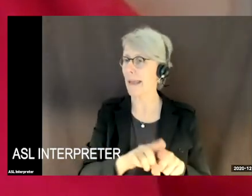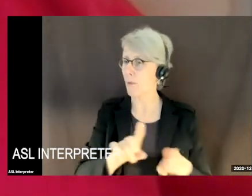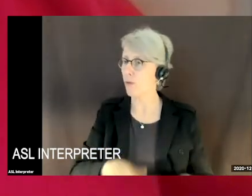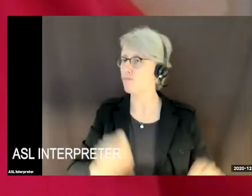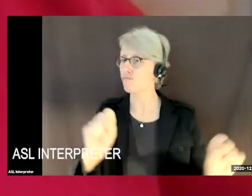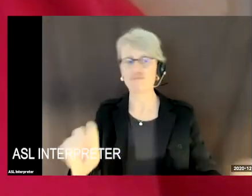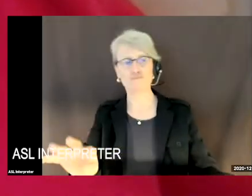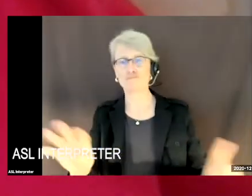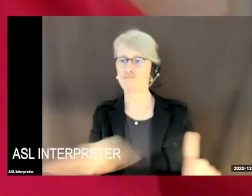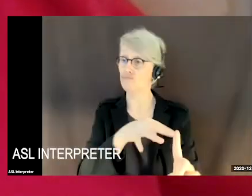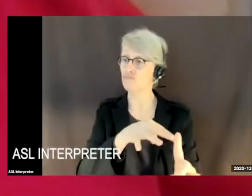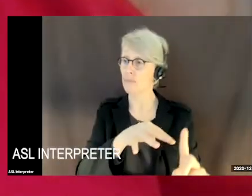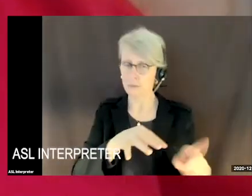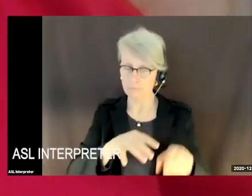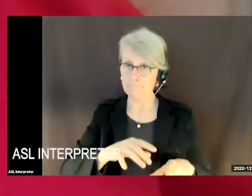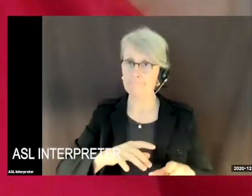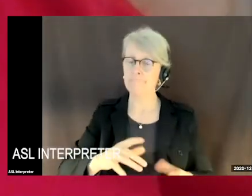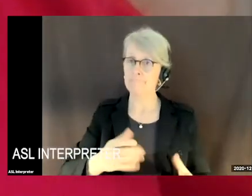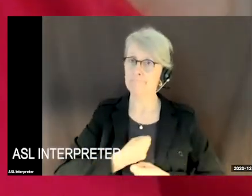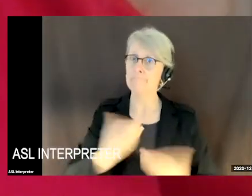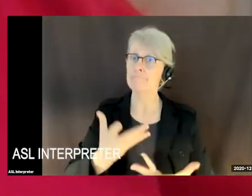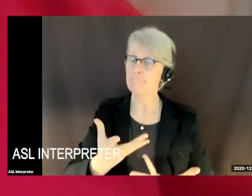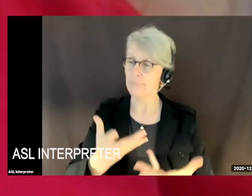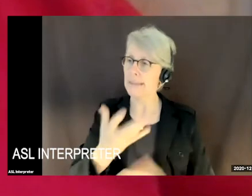demonstration. What role do you think